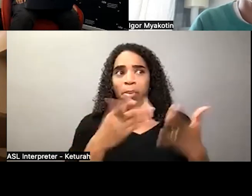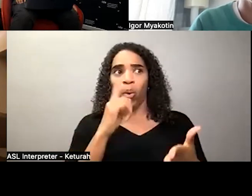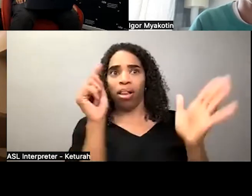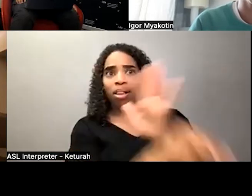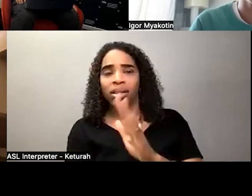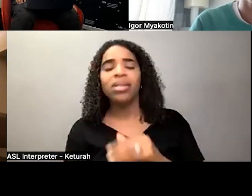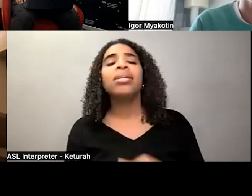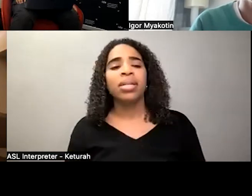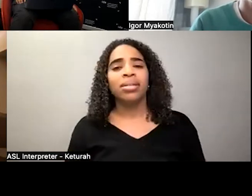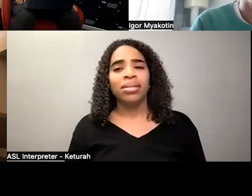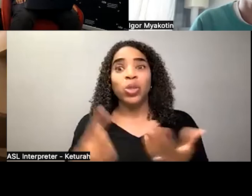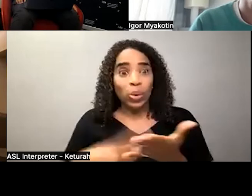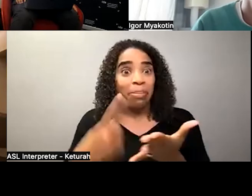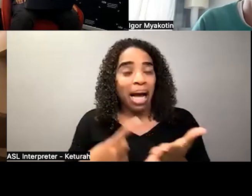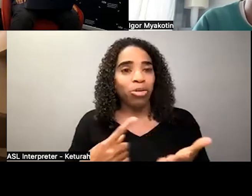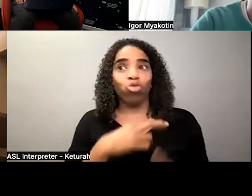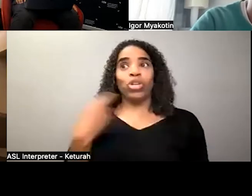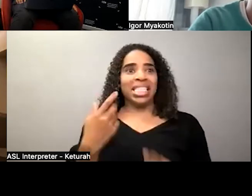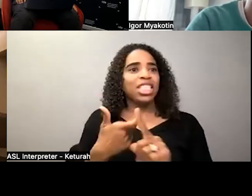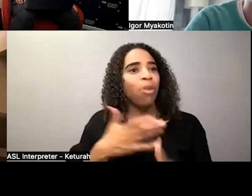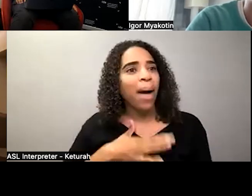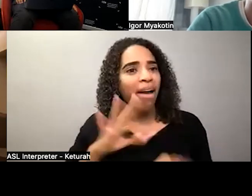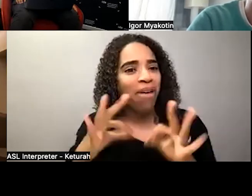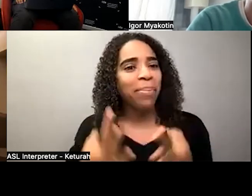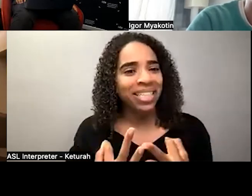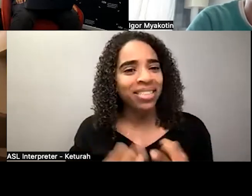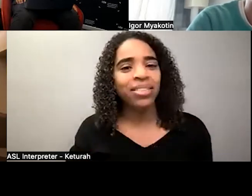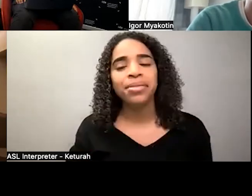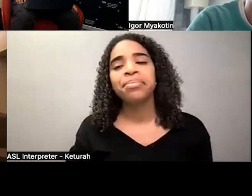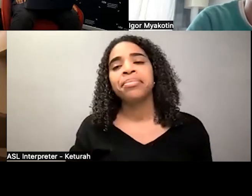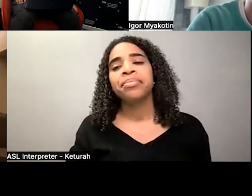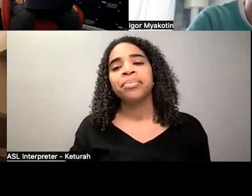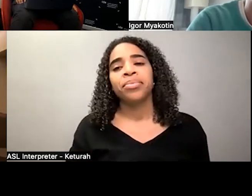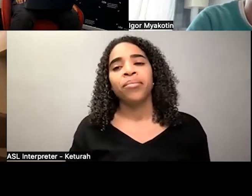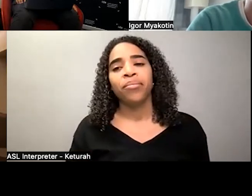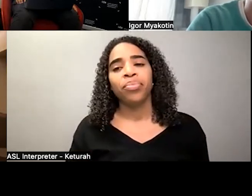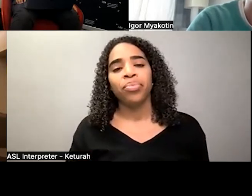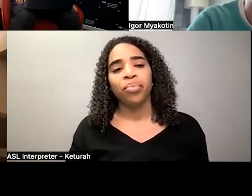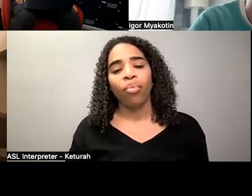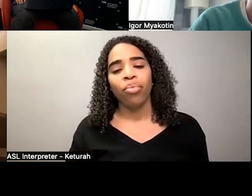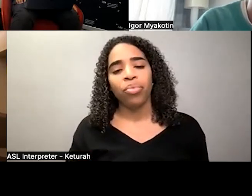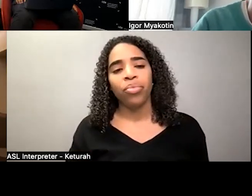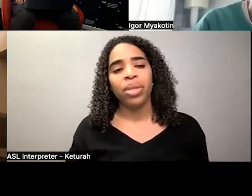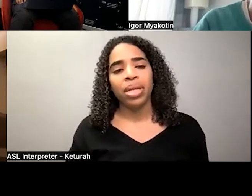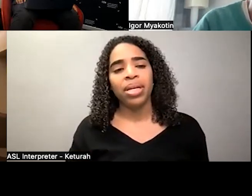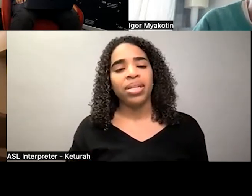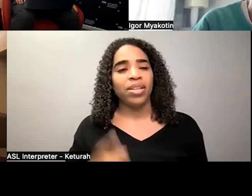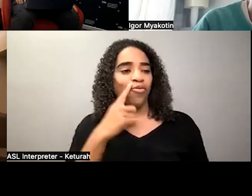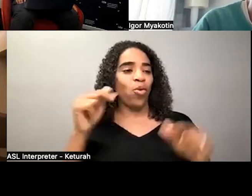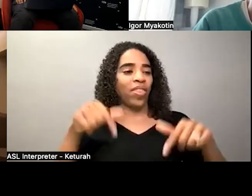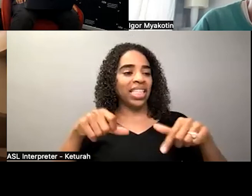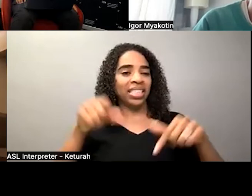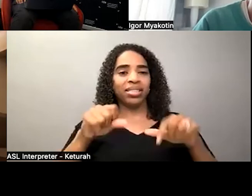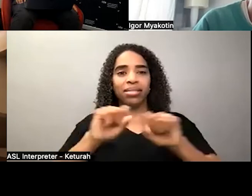from your own family. It's a kind of polarization about what in the society, about people